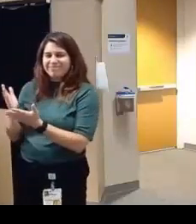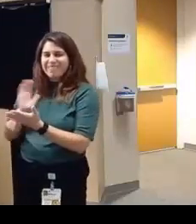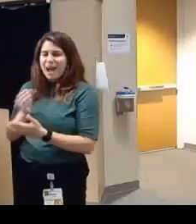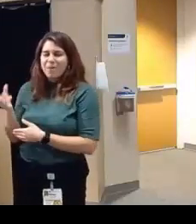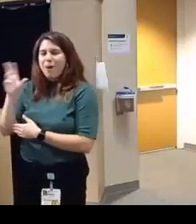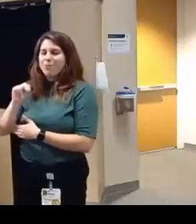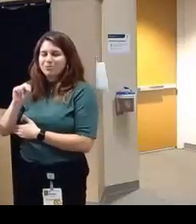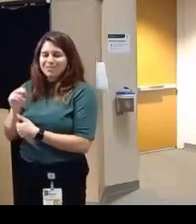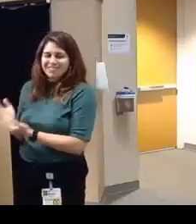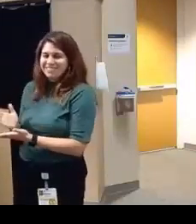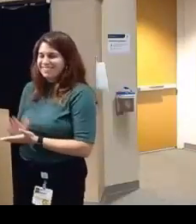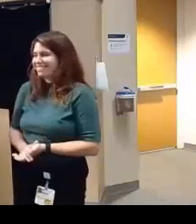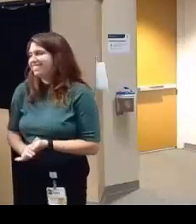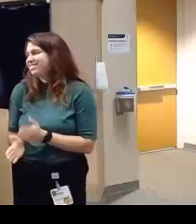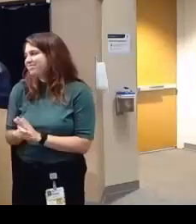own.